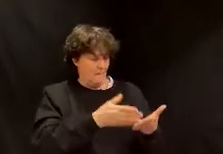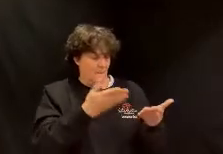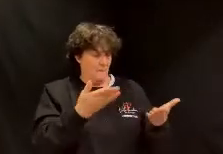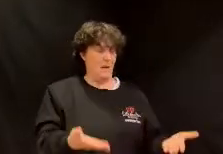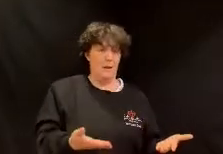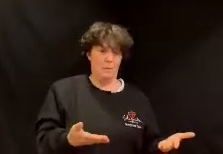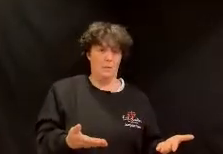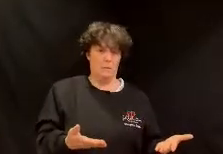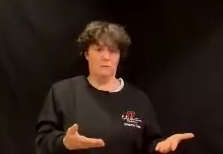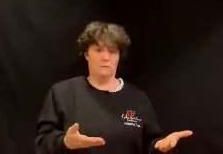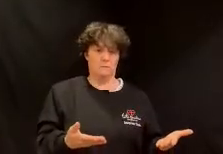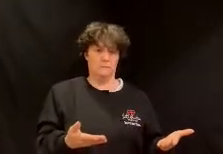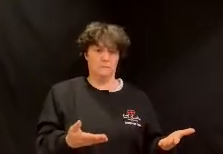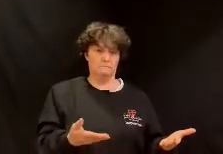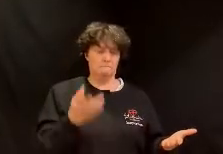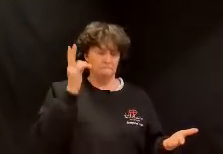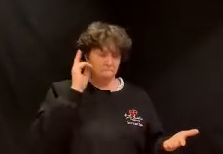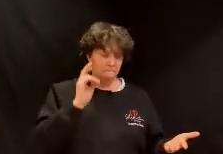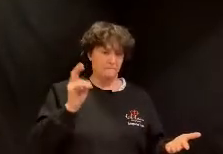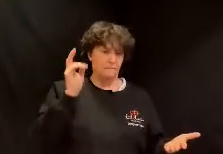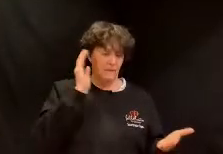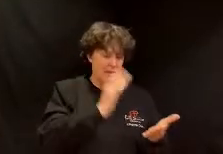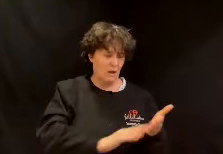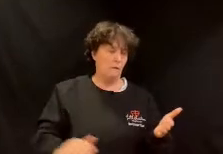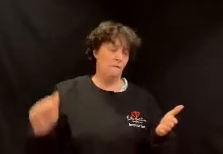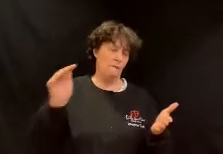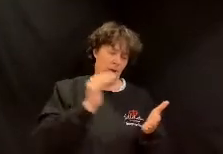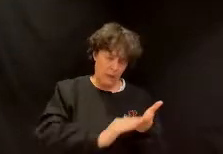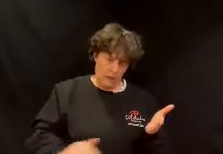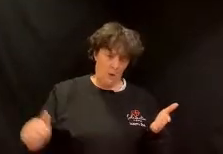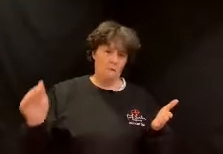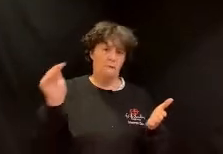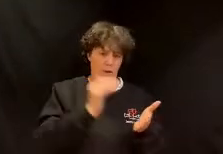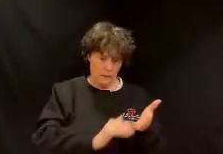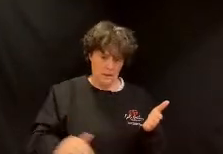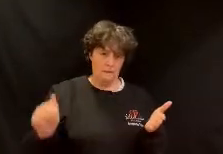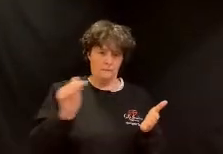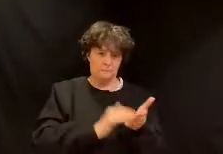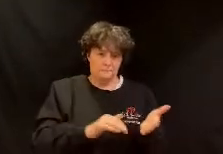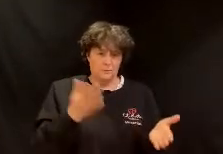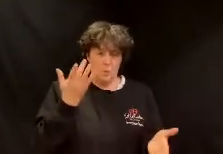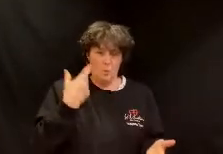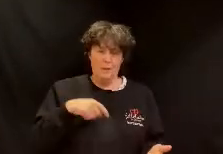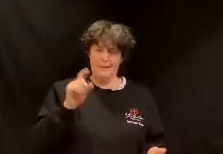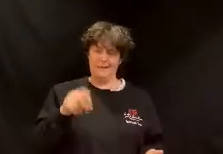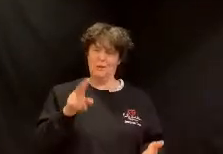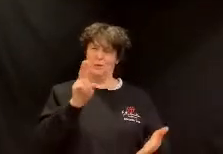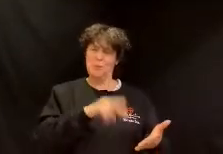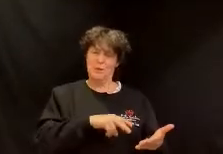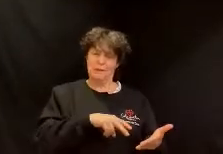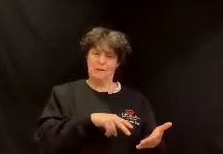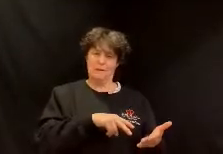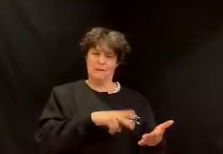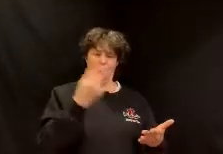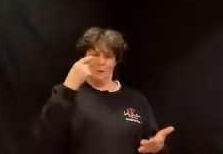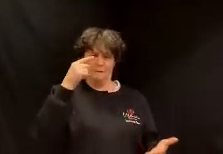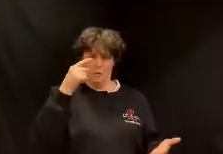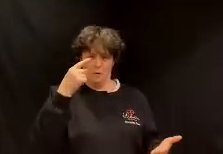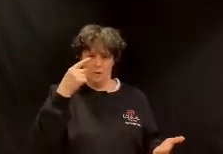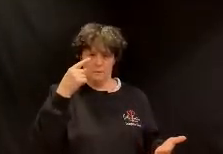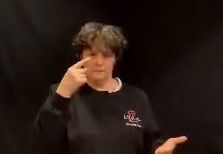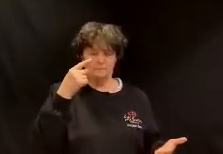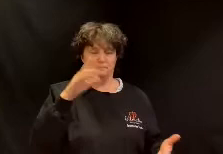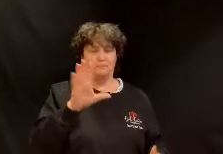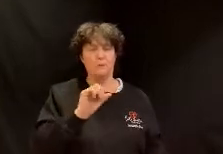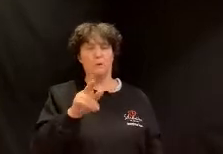right? Hearing over and over and over. You say, why do I need to read? Because listen,